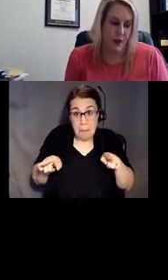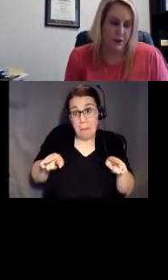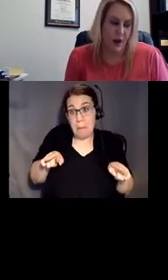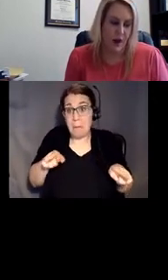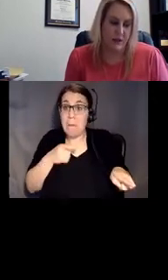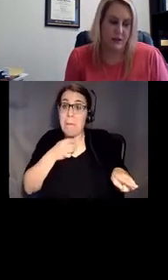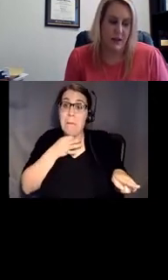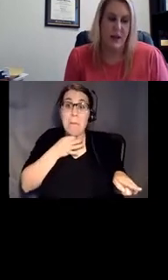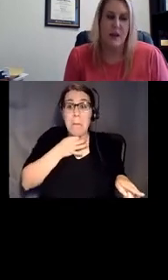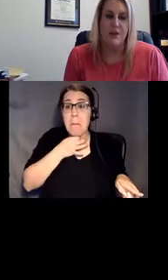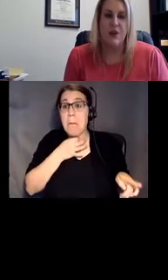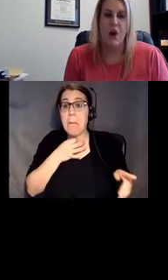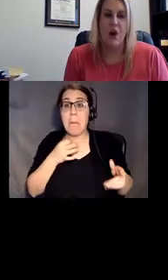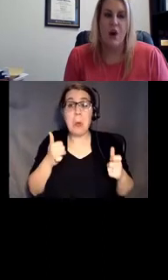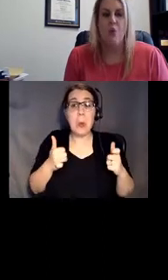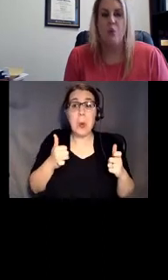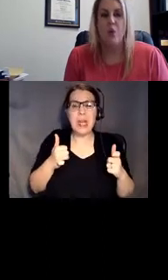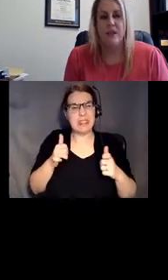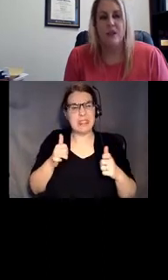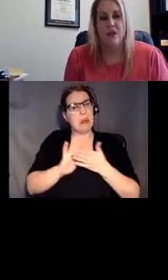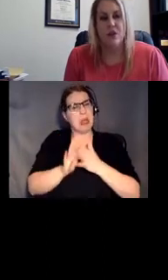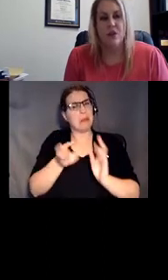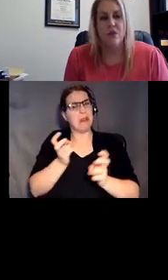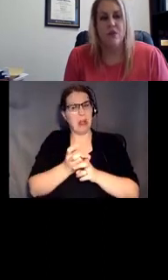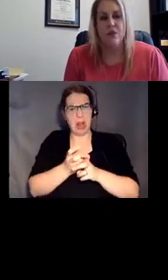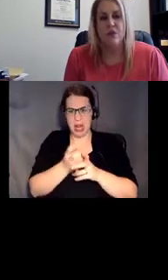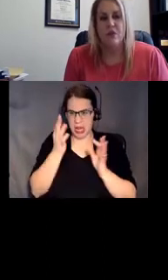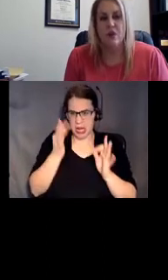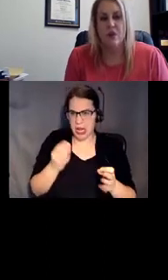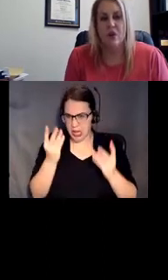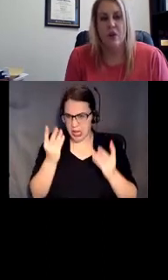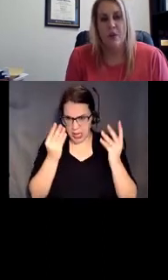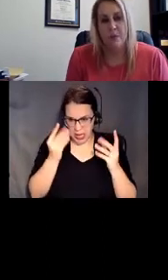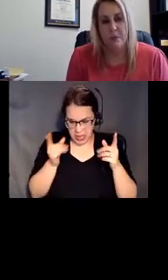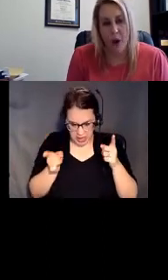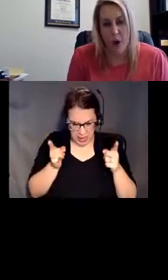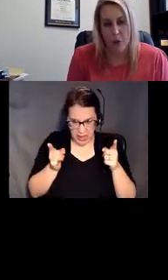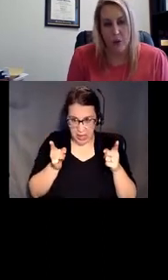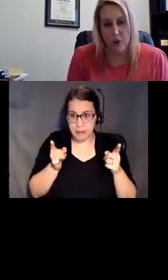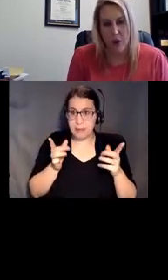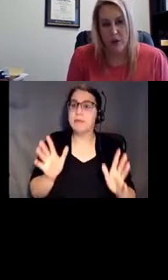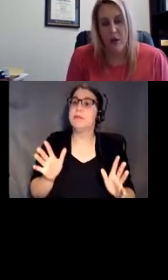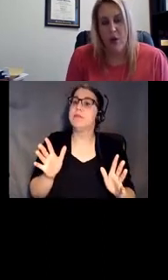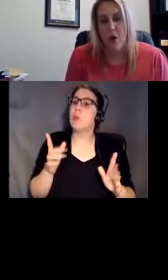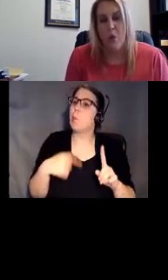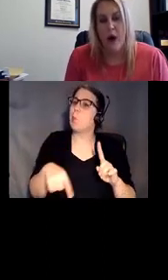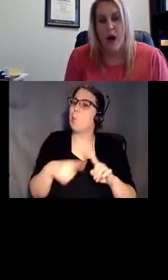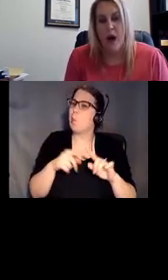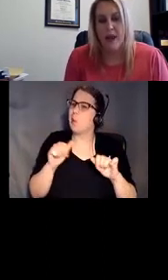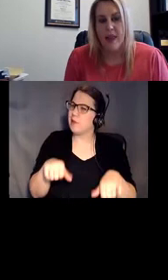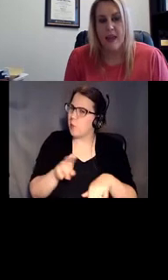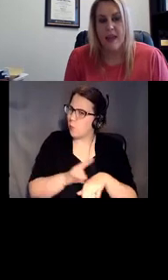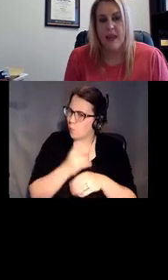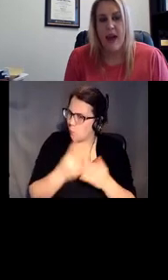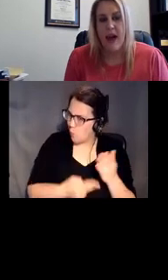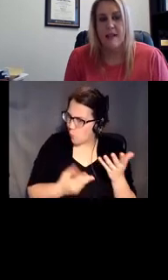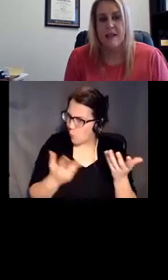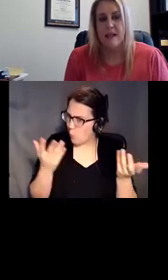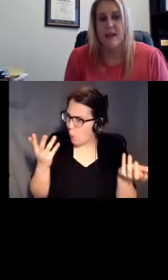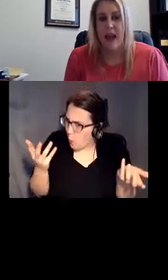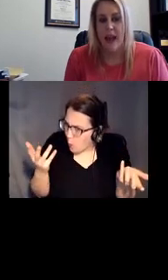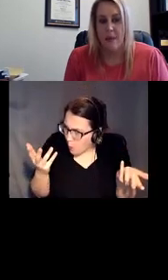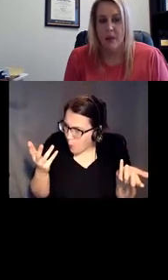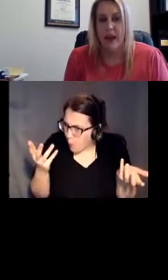of trusts. So when do you use both? Well, I think